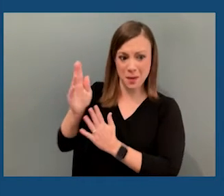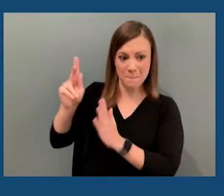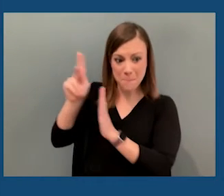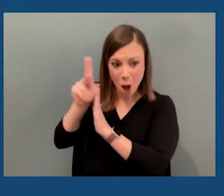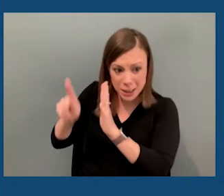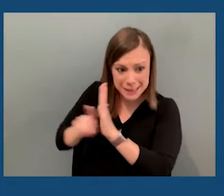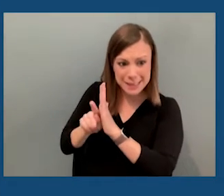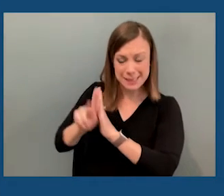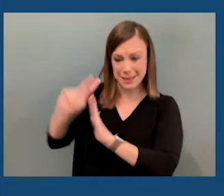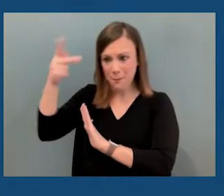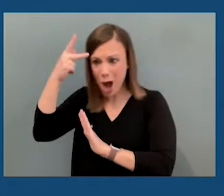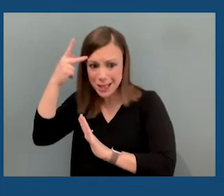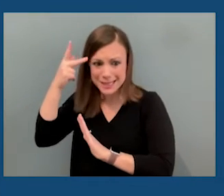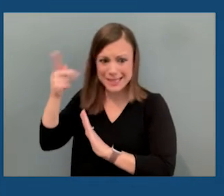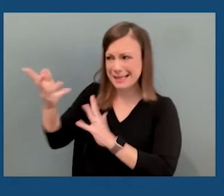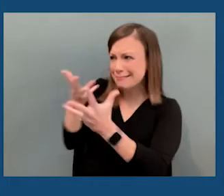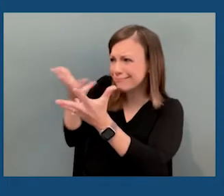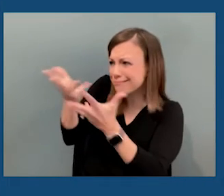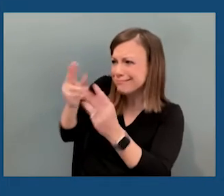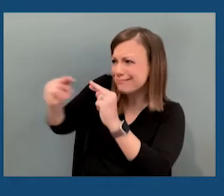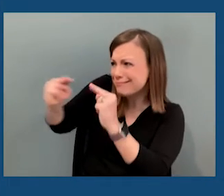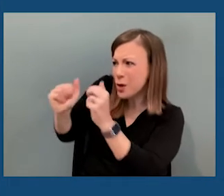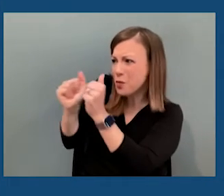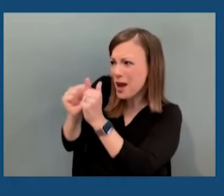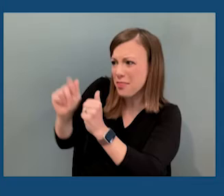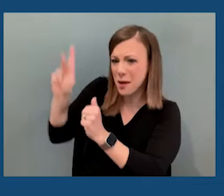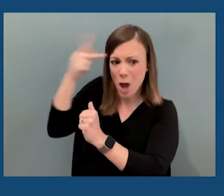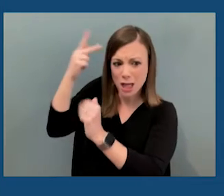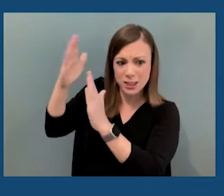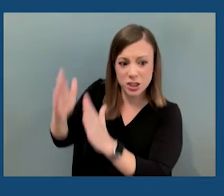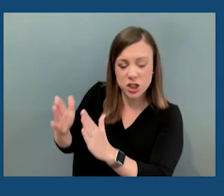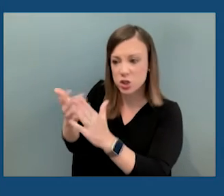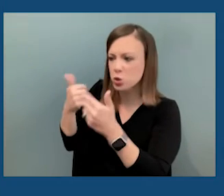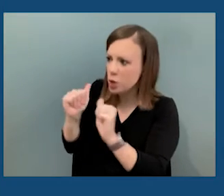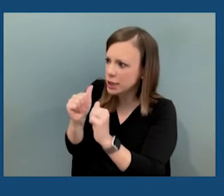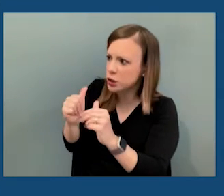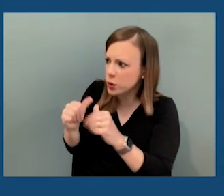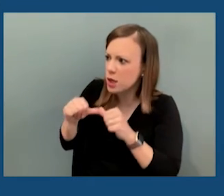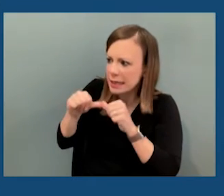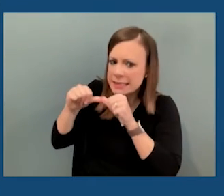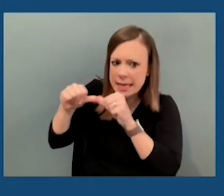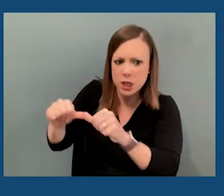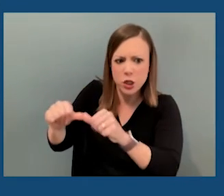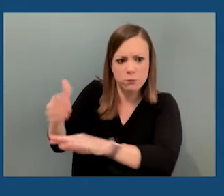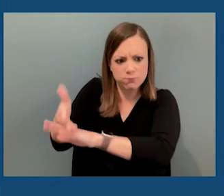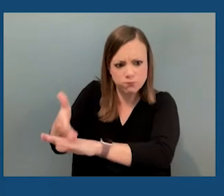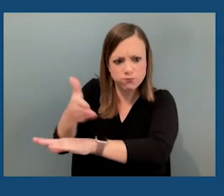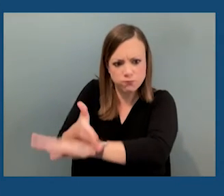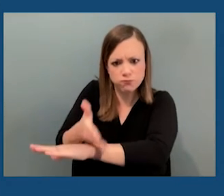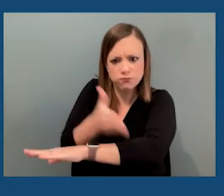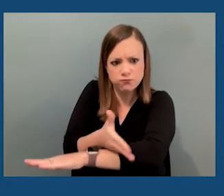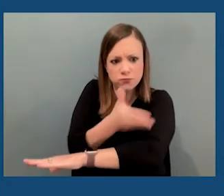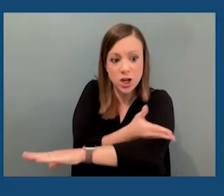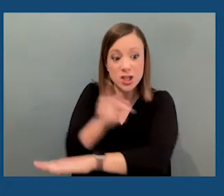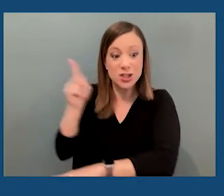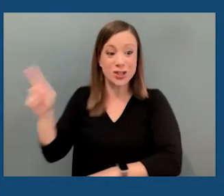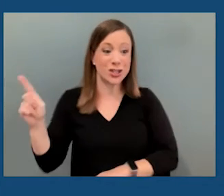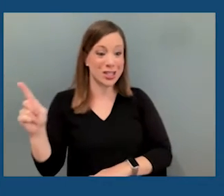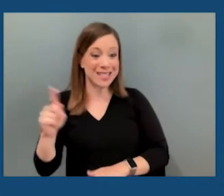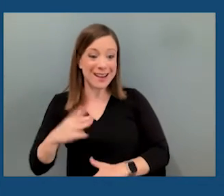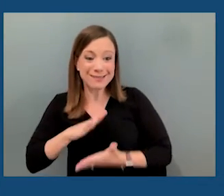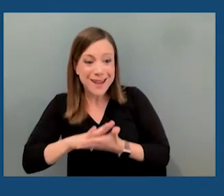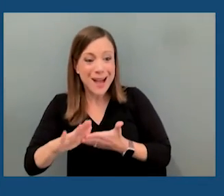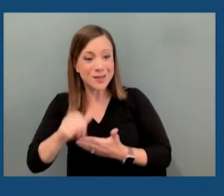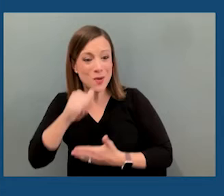politicians to keep us moving forward. I'd say, don't be misled by her warm smile and her friendly demeanor. She's